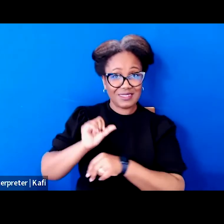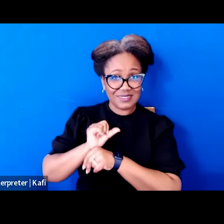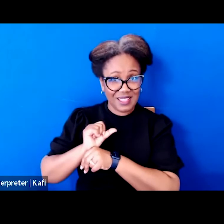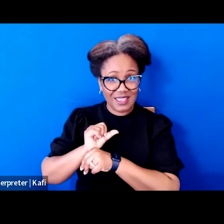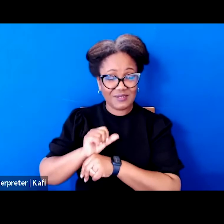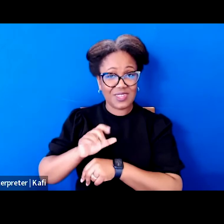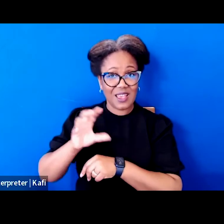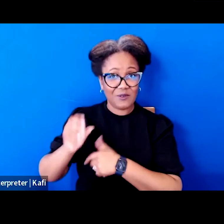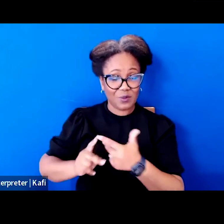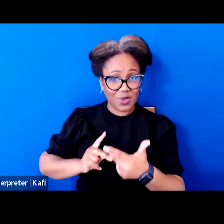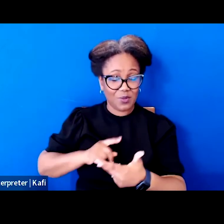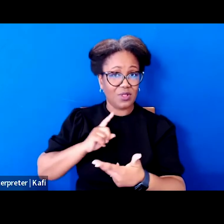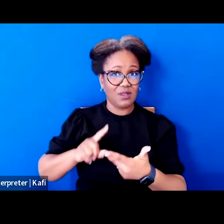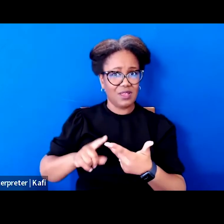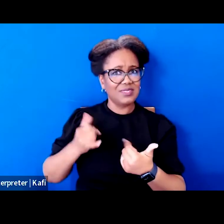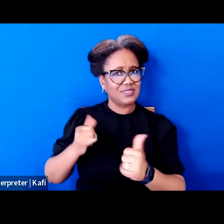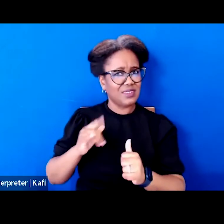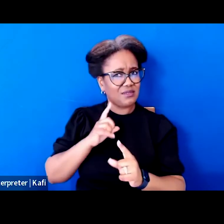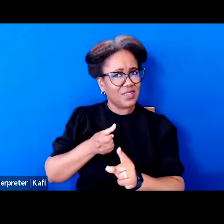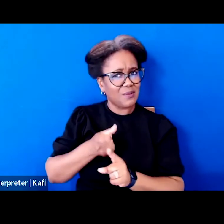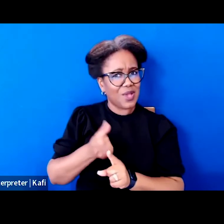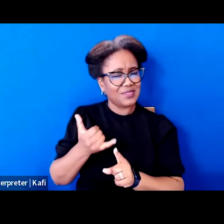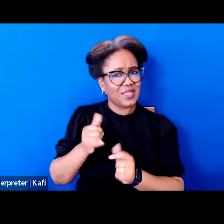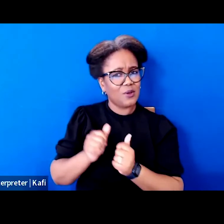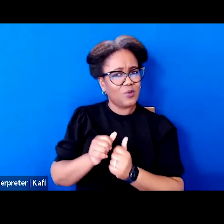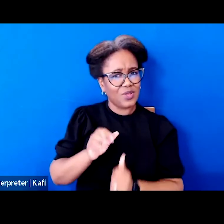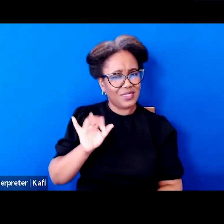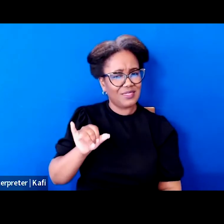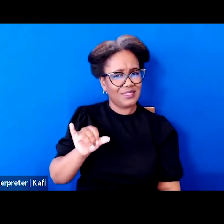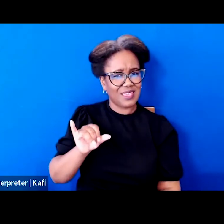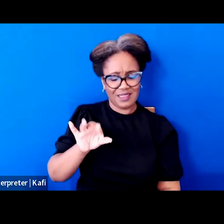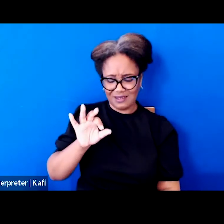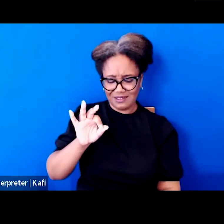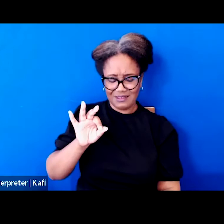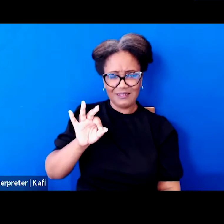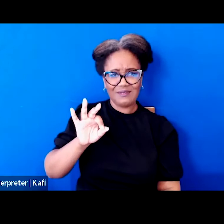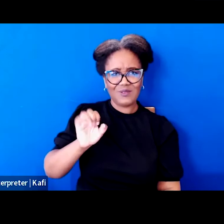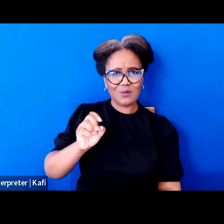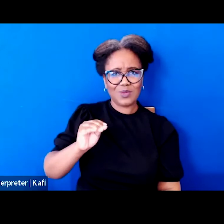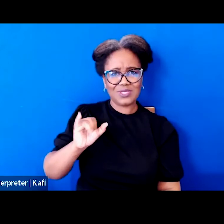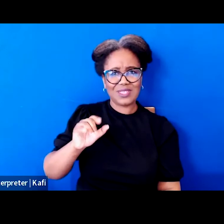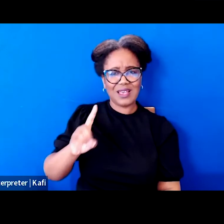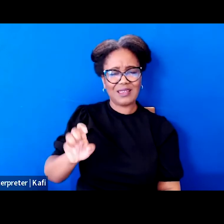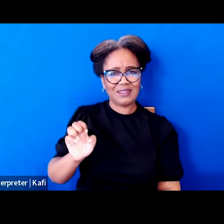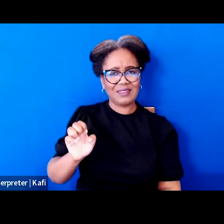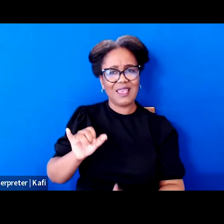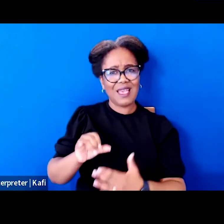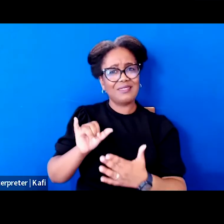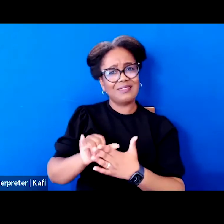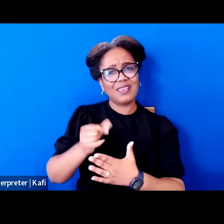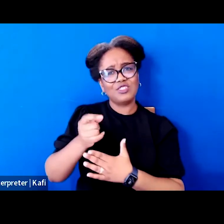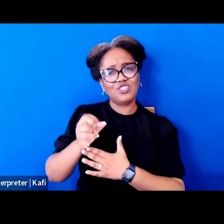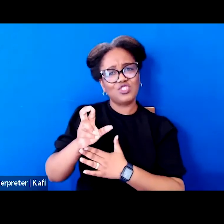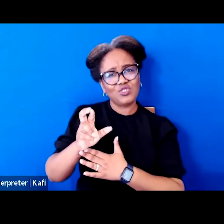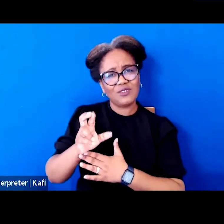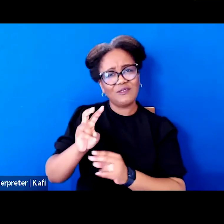the headquarters of the world's mining companies, and that Canada has been deeply and profoundly a factor, both in